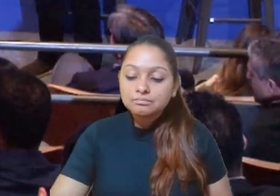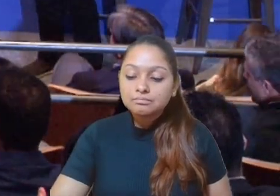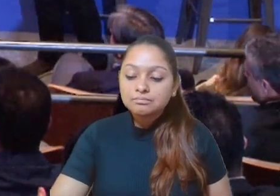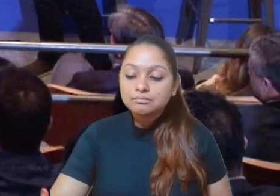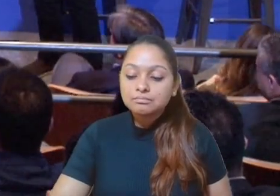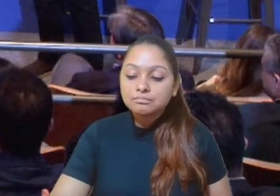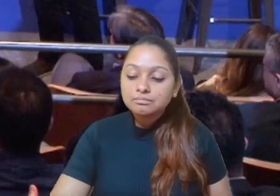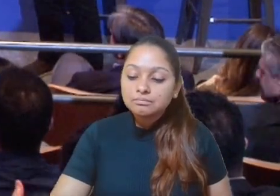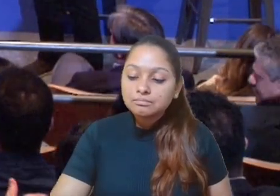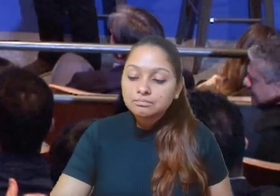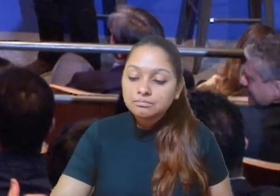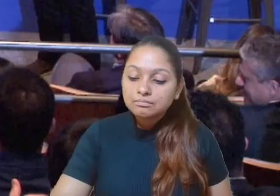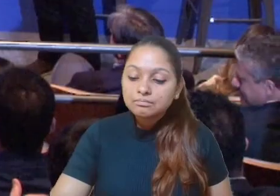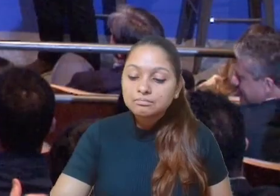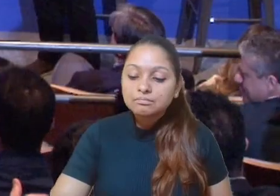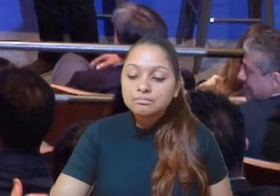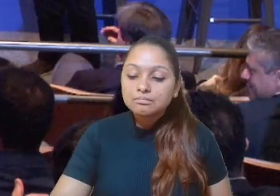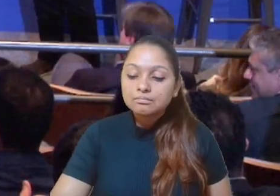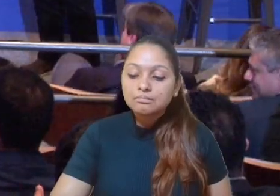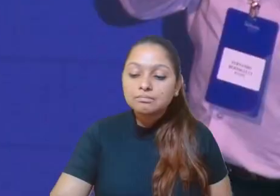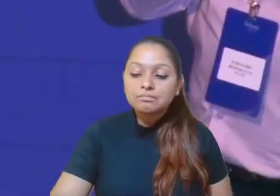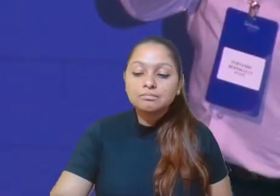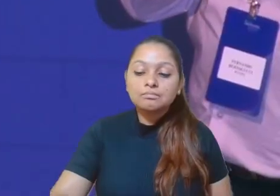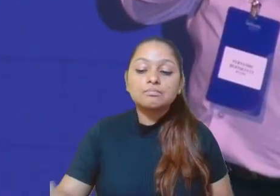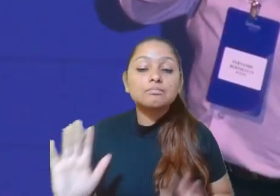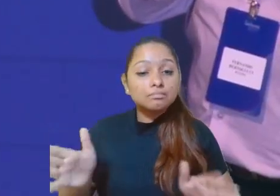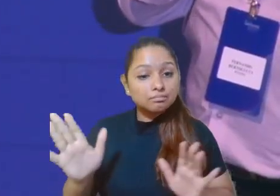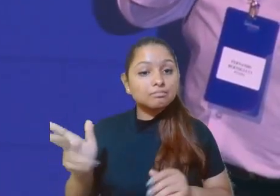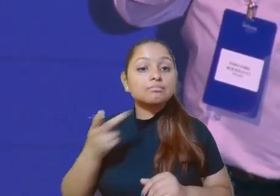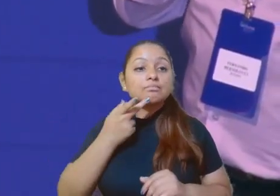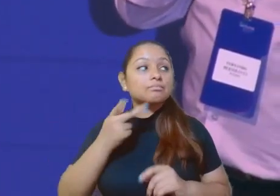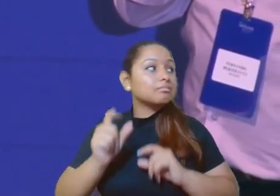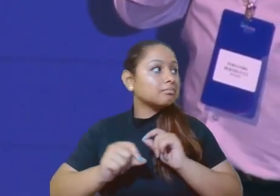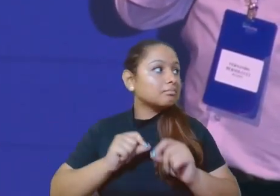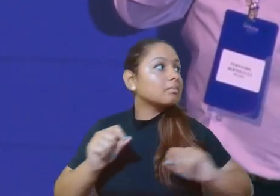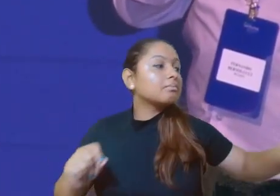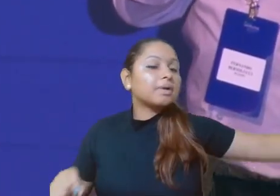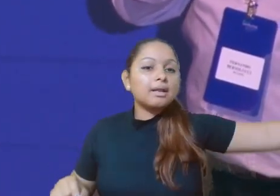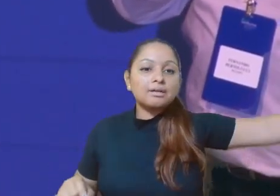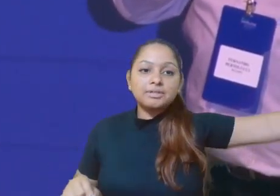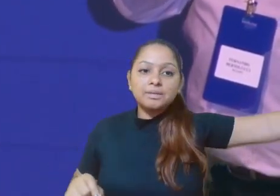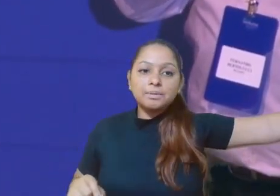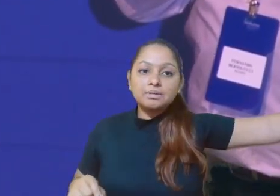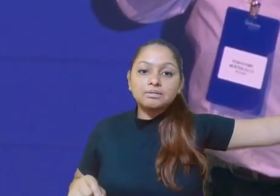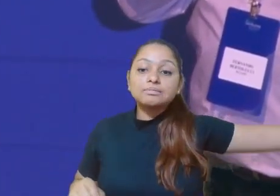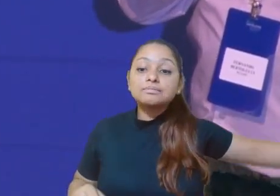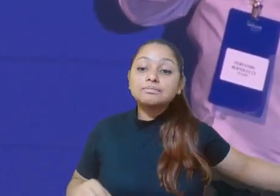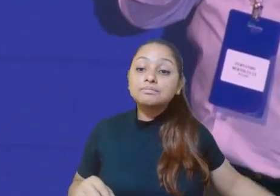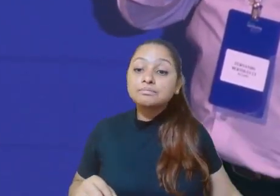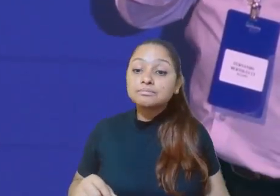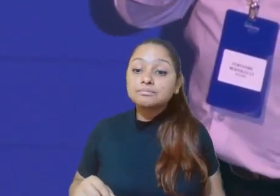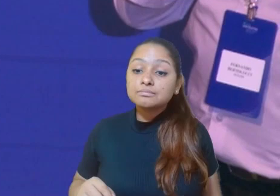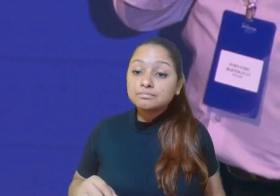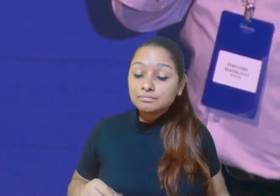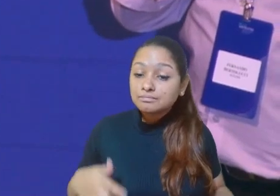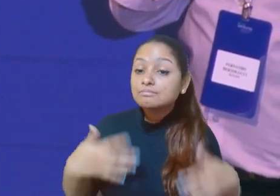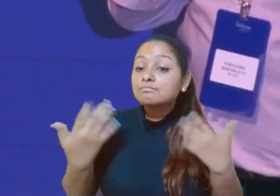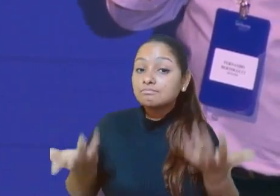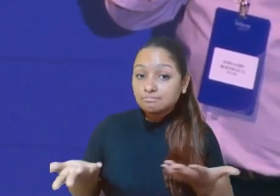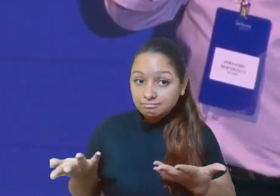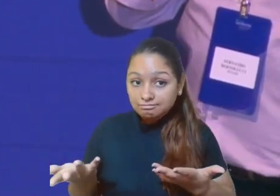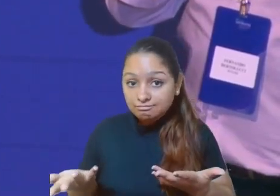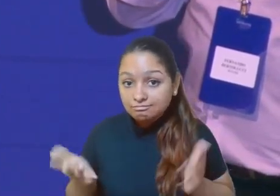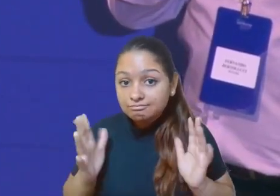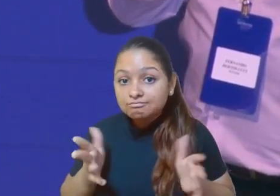mentioned that Suzano has research and development centers in other regions, in